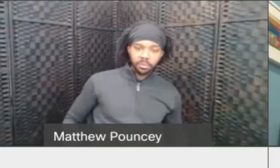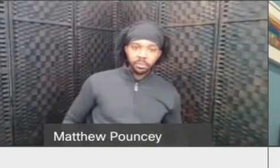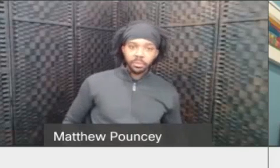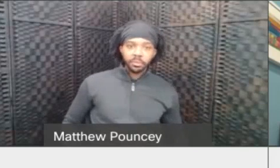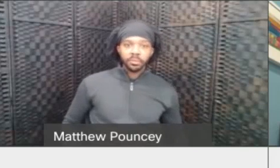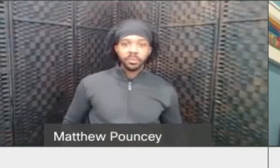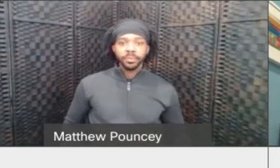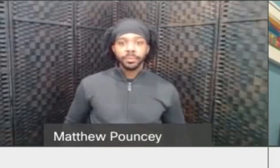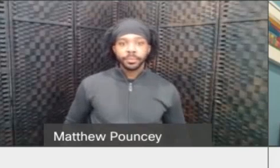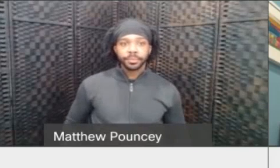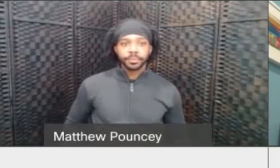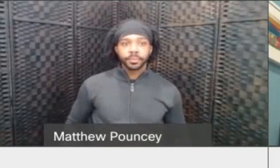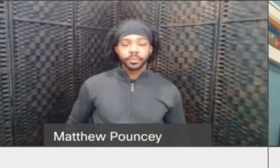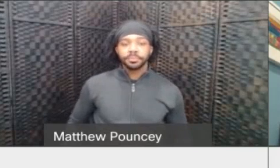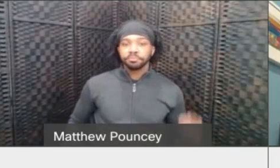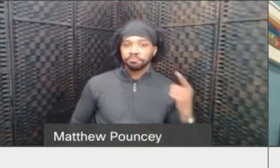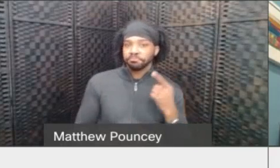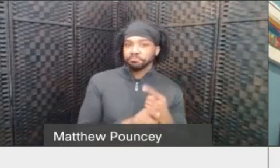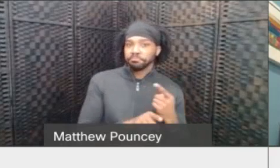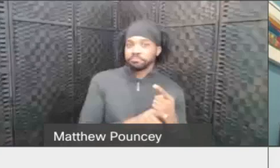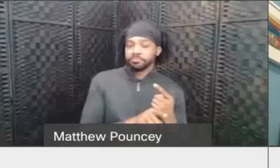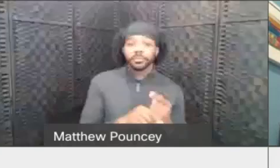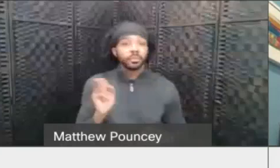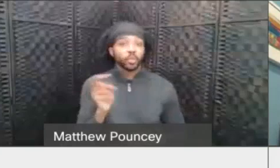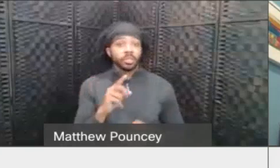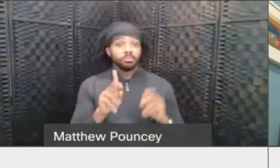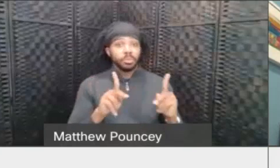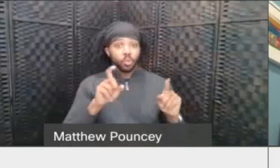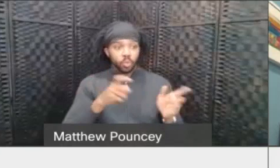That's correct. Do people have to take a weekly COVID test? No.